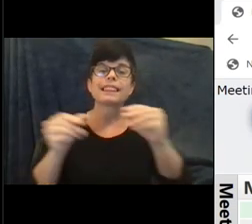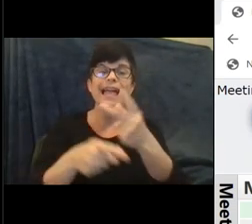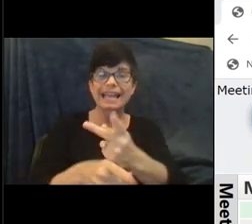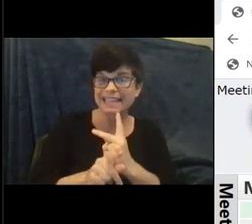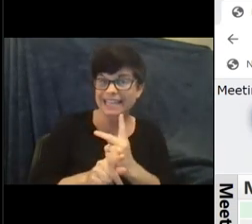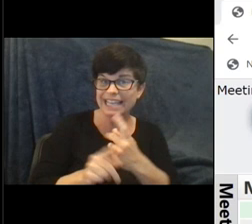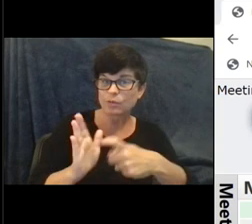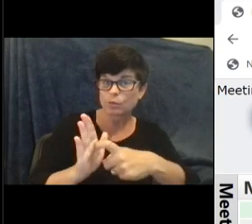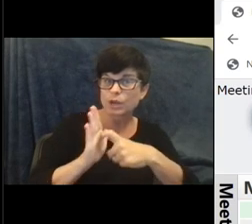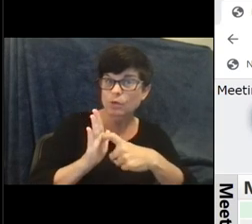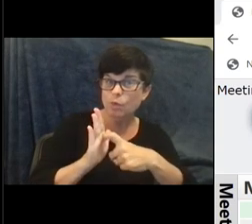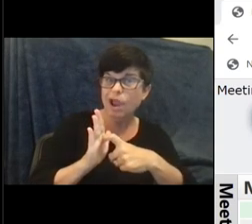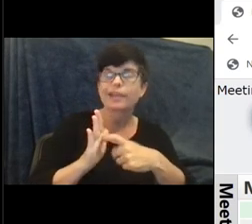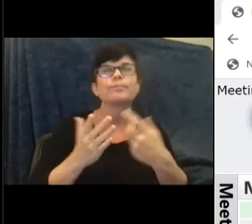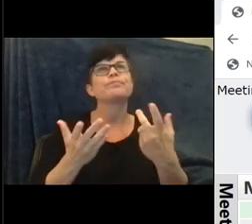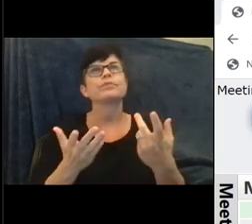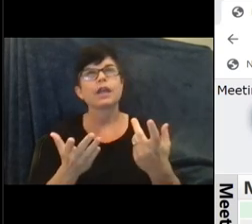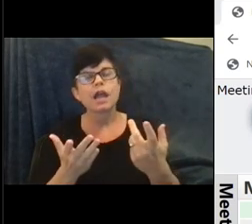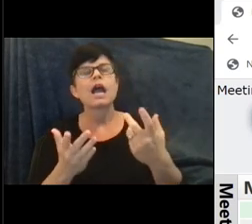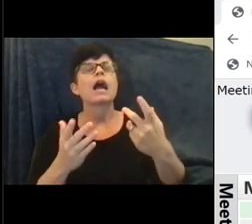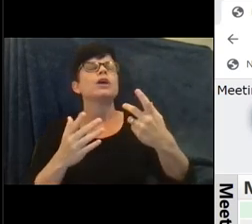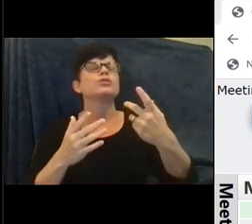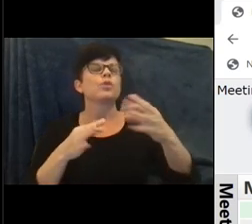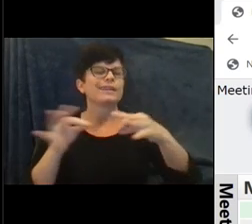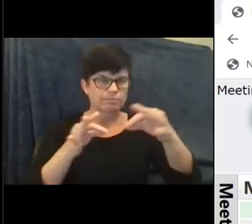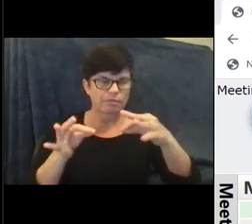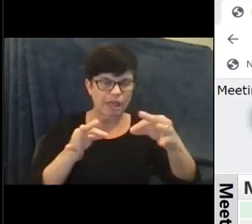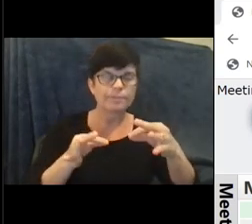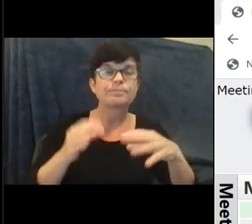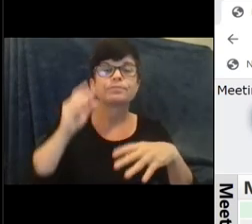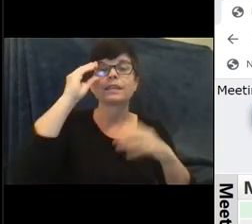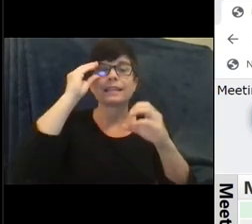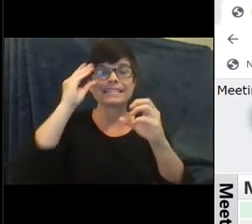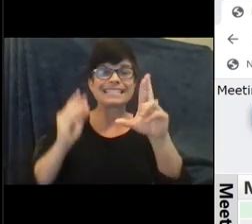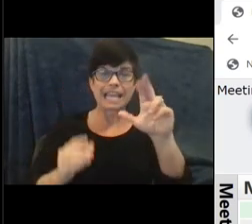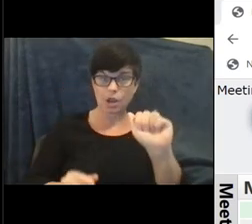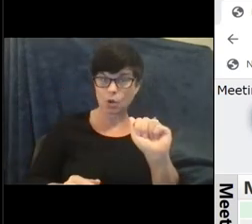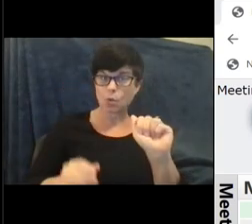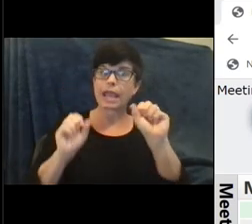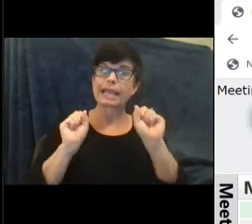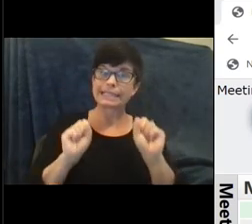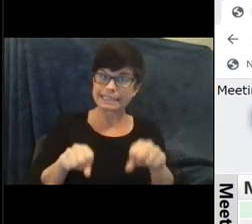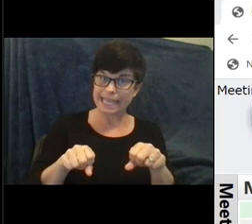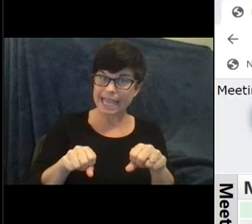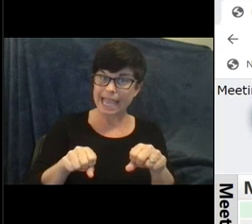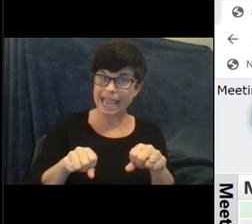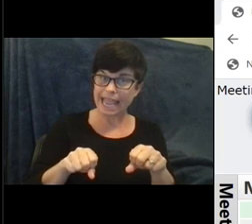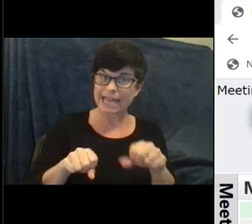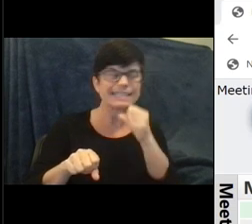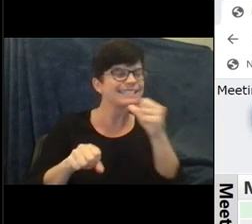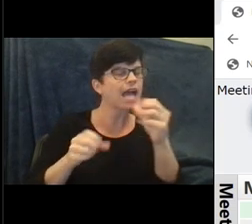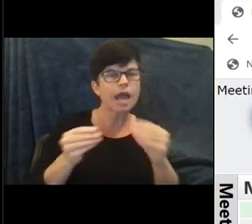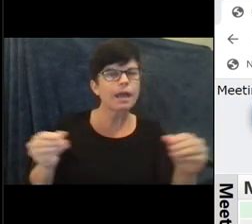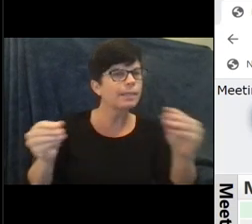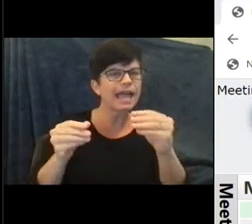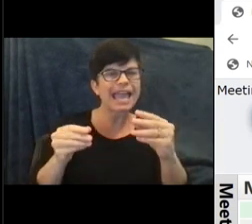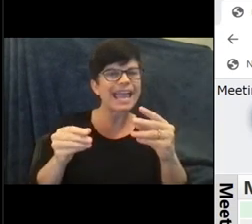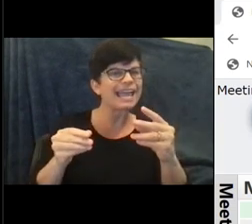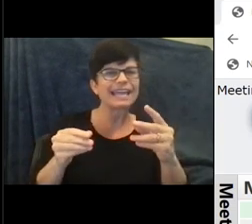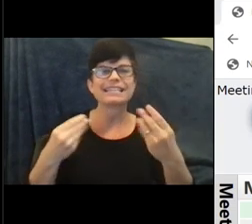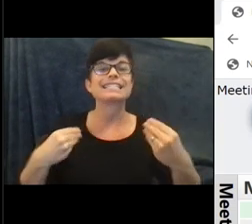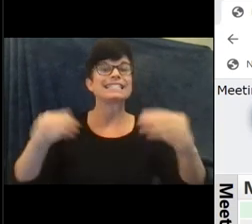of affordable housing. So in other words, the CRA would have the ability to enter into, rather than a land sale, a long-term